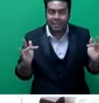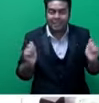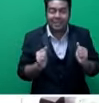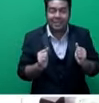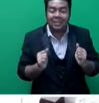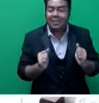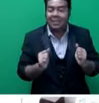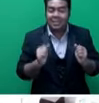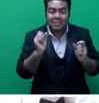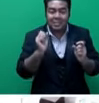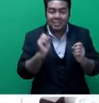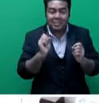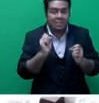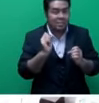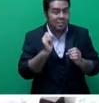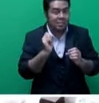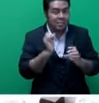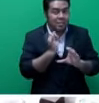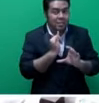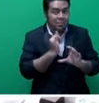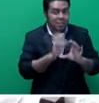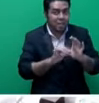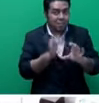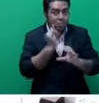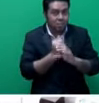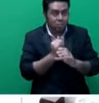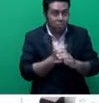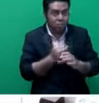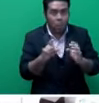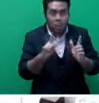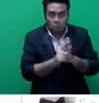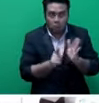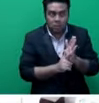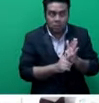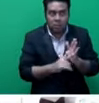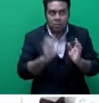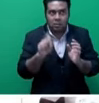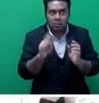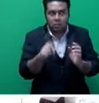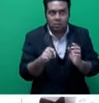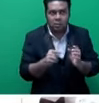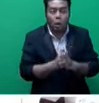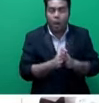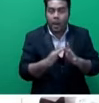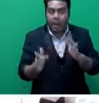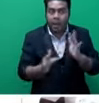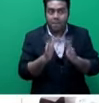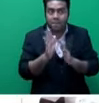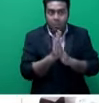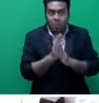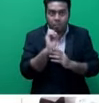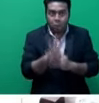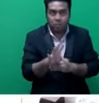visual recording of an individual unless that individual consents to the specific post. This is online. We've seen quite a